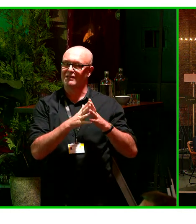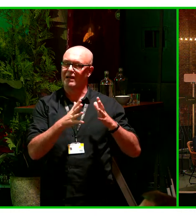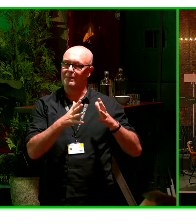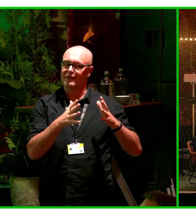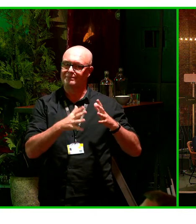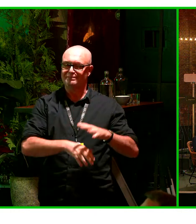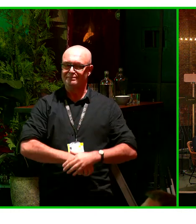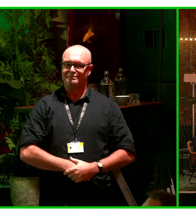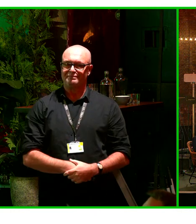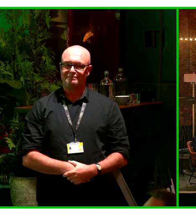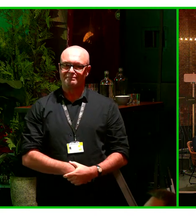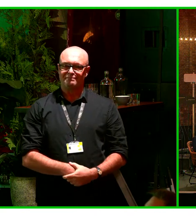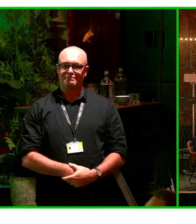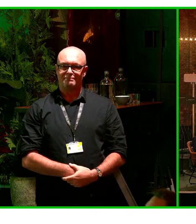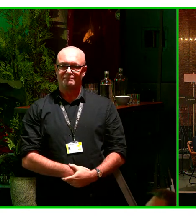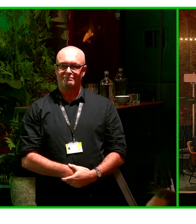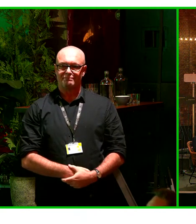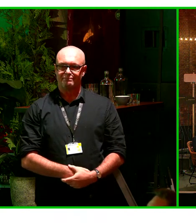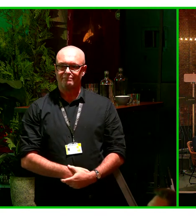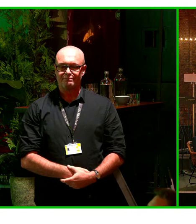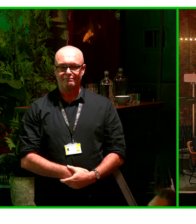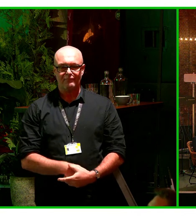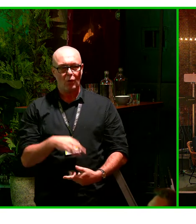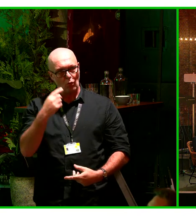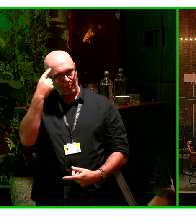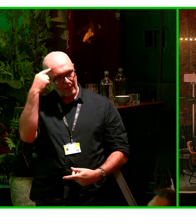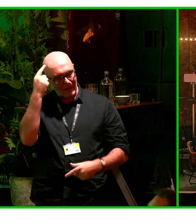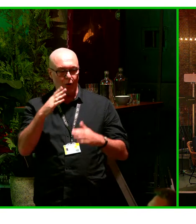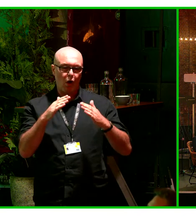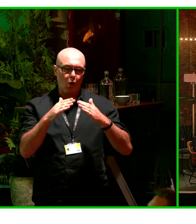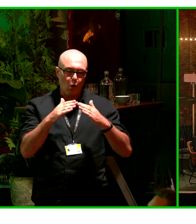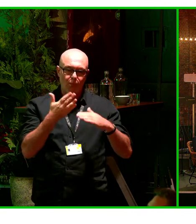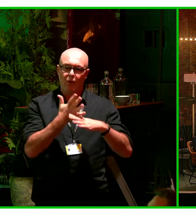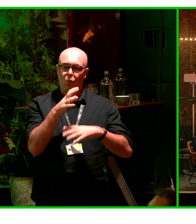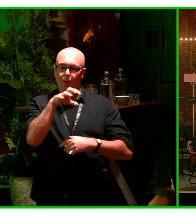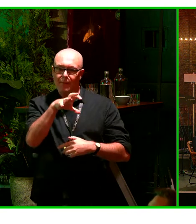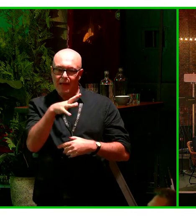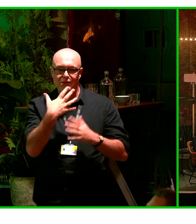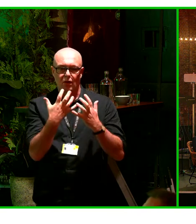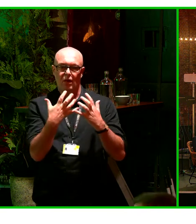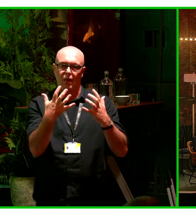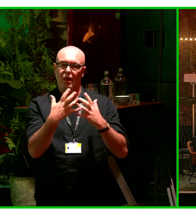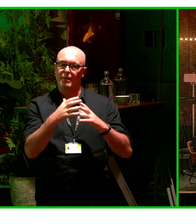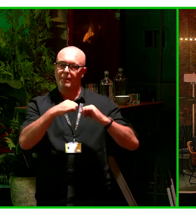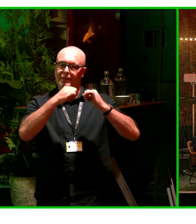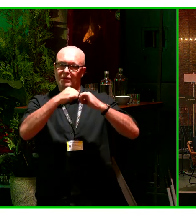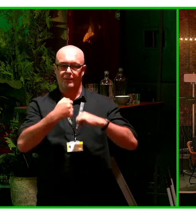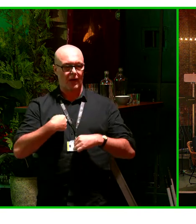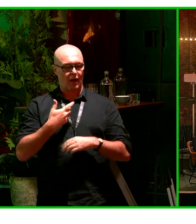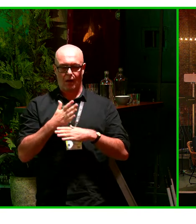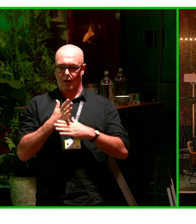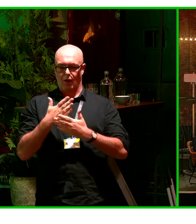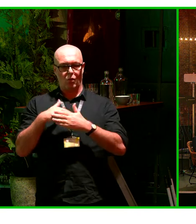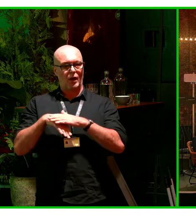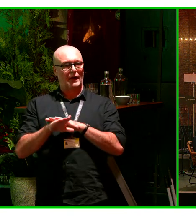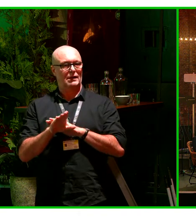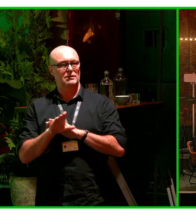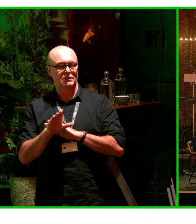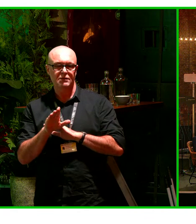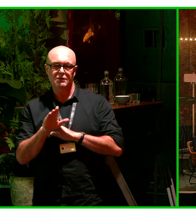where we use our homes, our workplaces, our public buildings. I mean, from my perspective, I work for a house builder, Gleeson Homes,